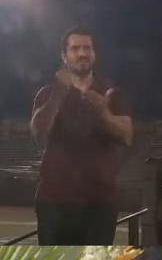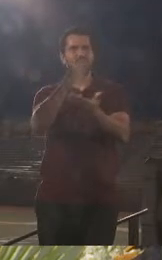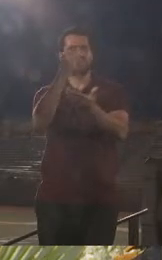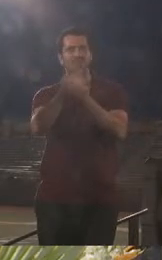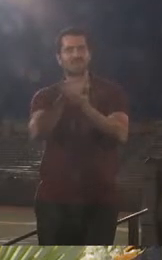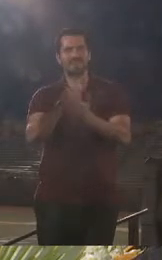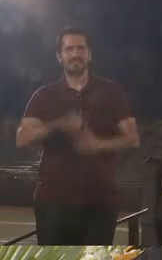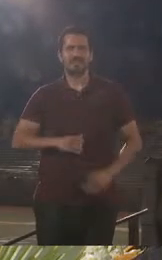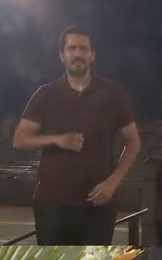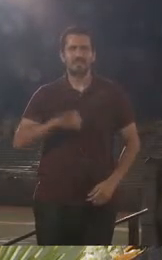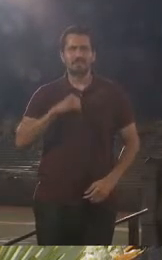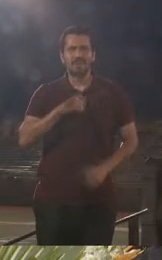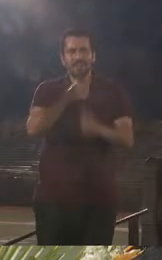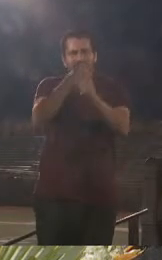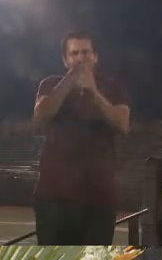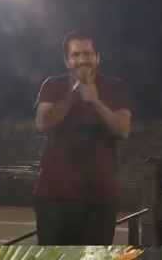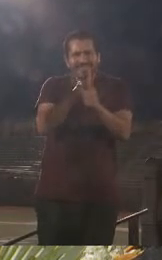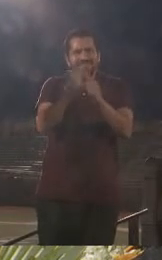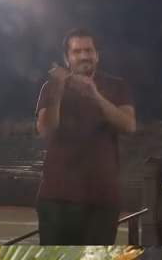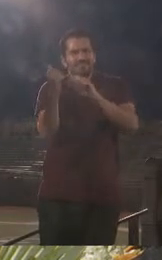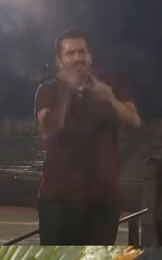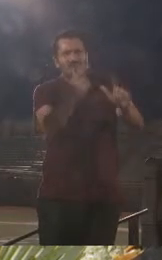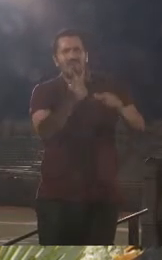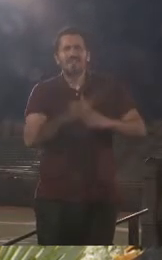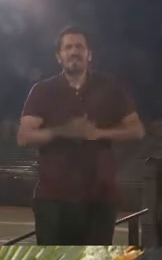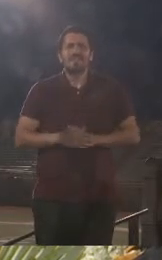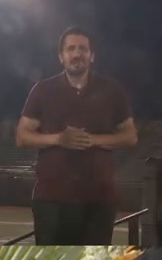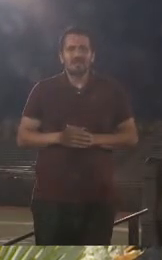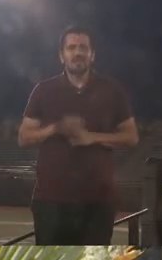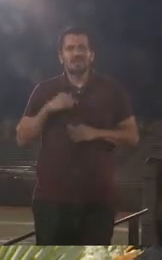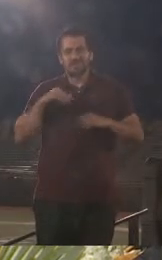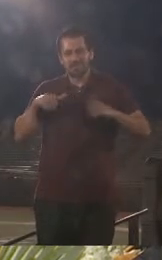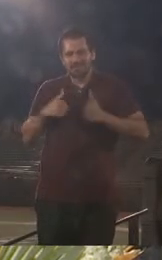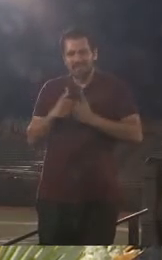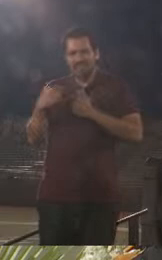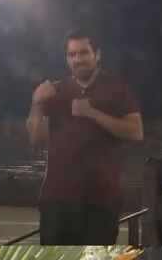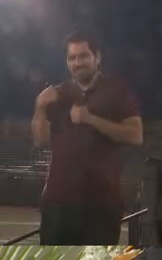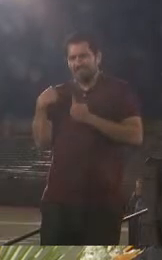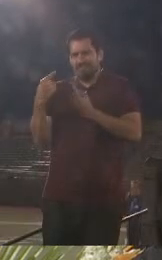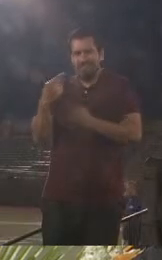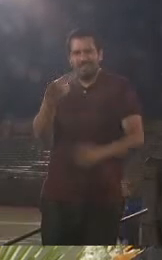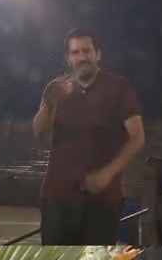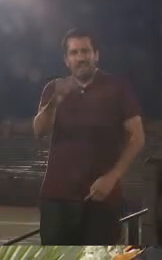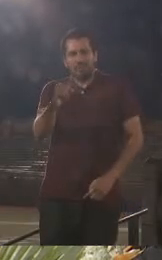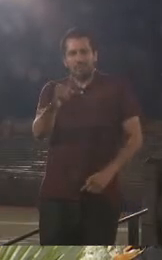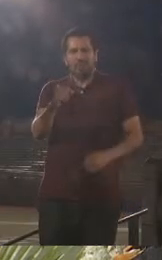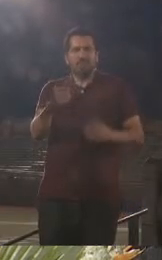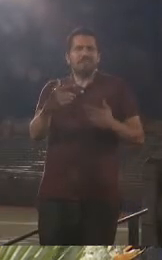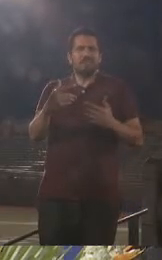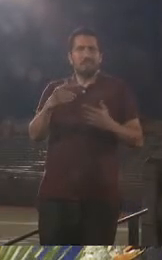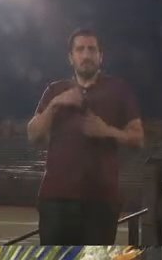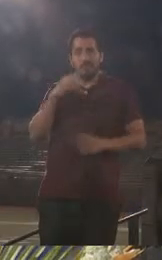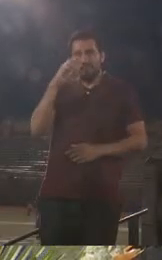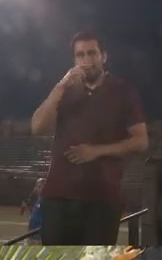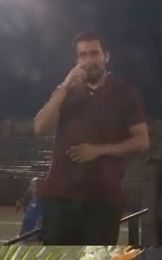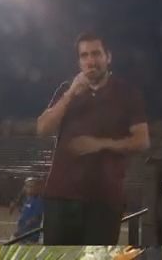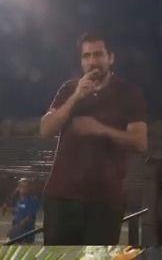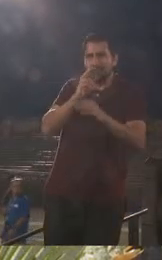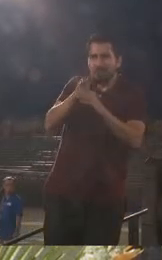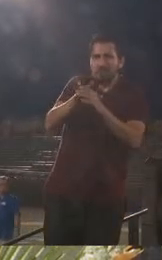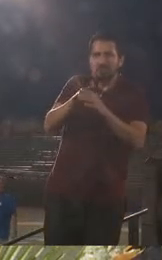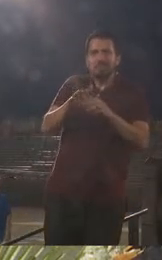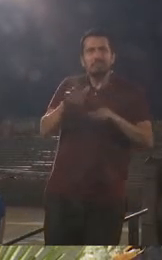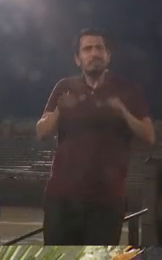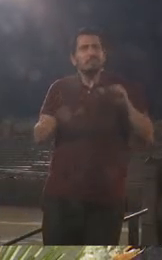every one of you. Our class has faced challenging times all throughout our high school career. Coming in as freshmen, transitioning